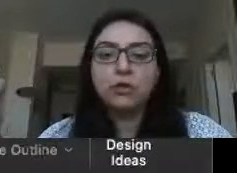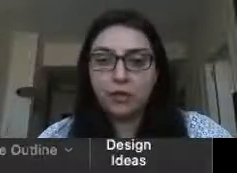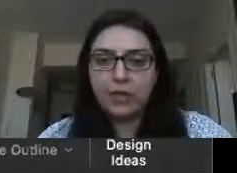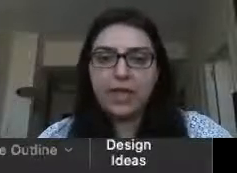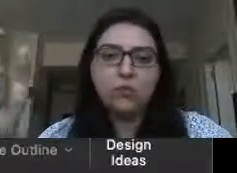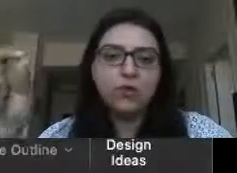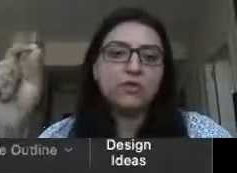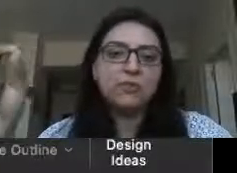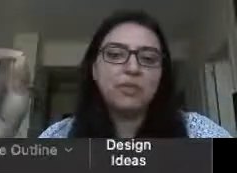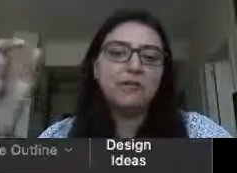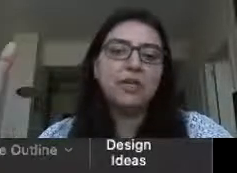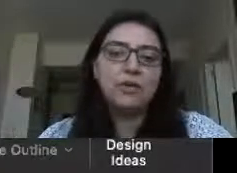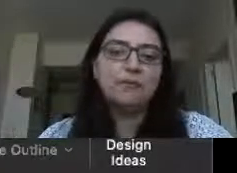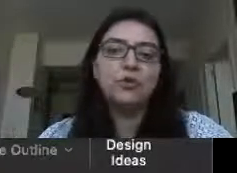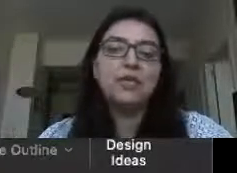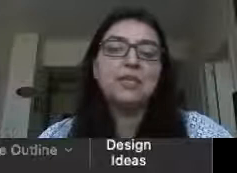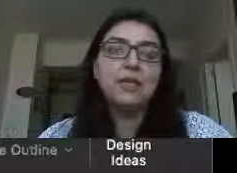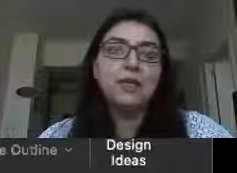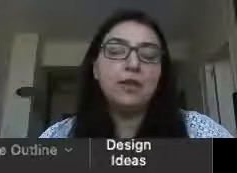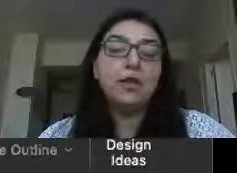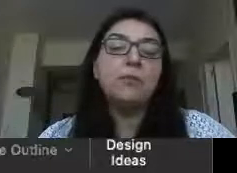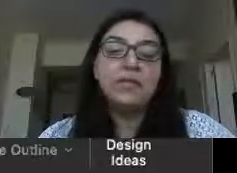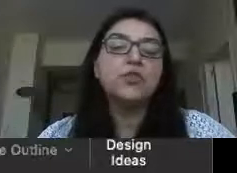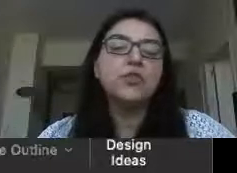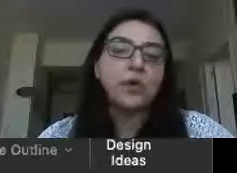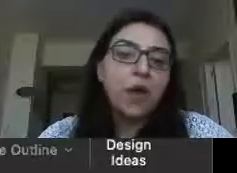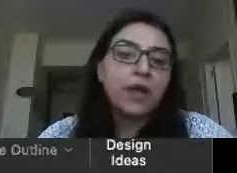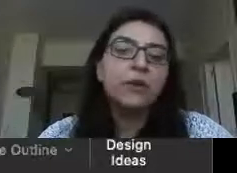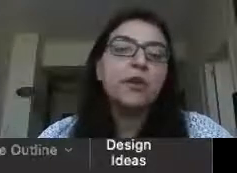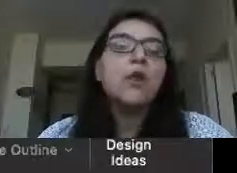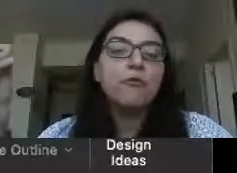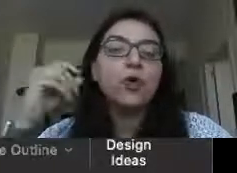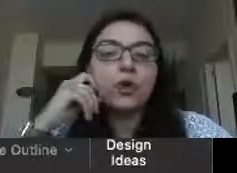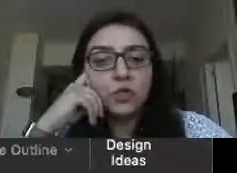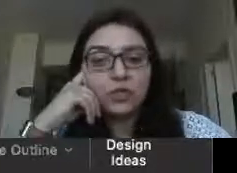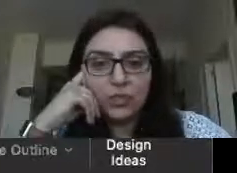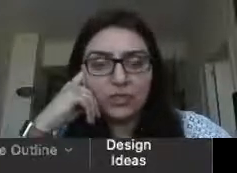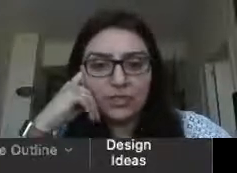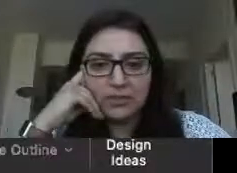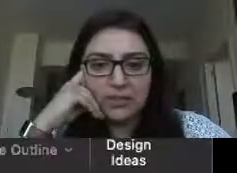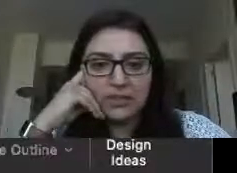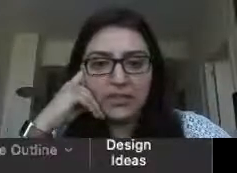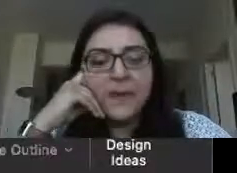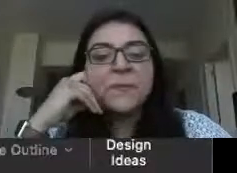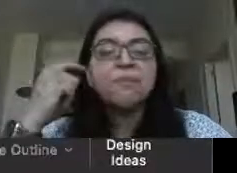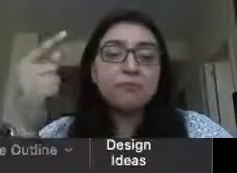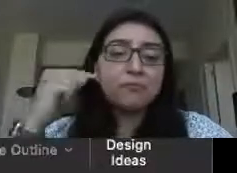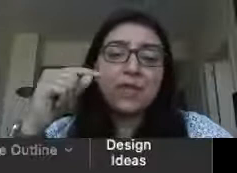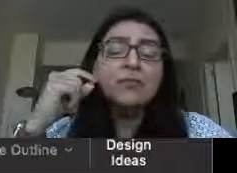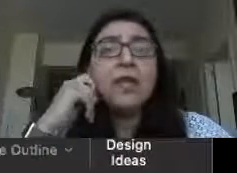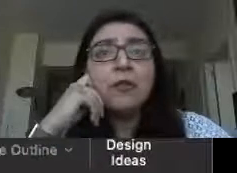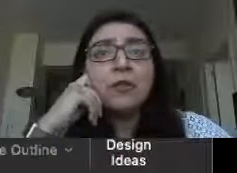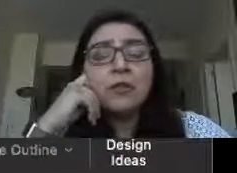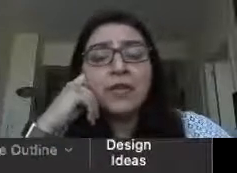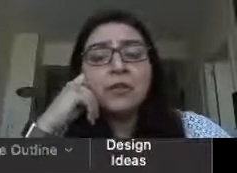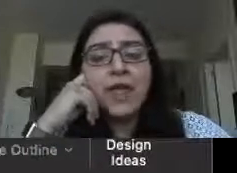children learn and what are the specific individual accommodations required for children with disabilities.